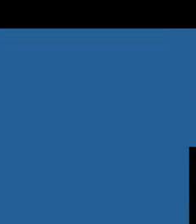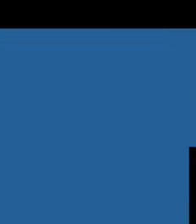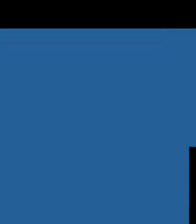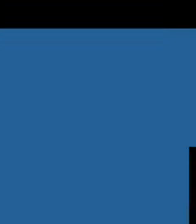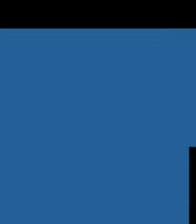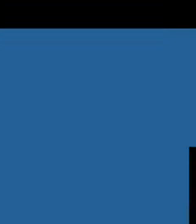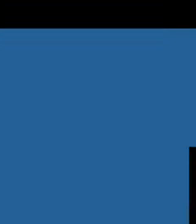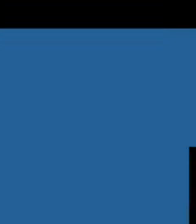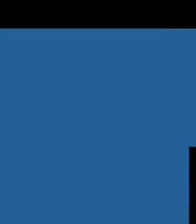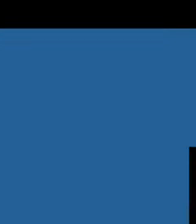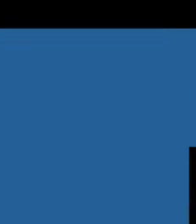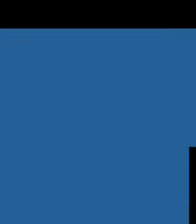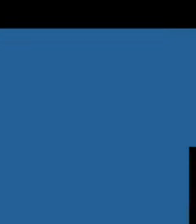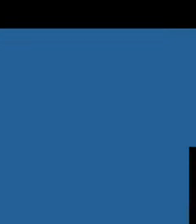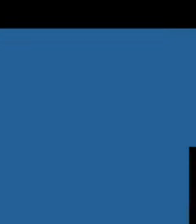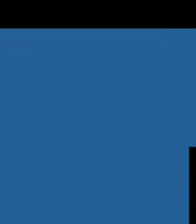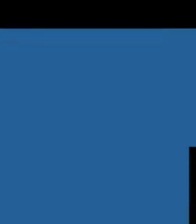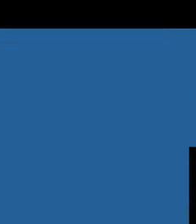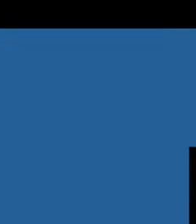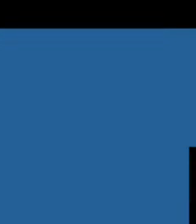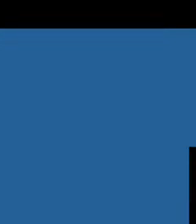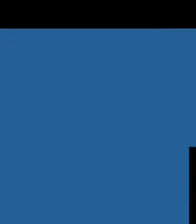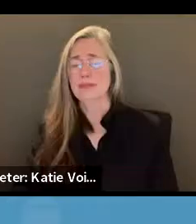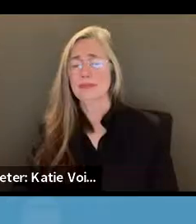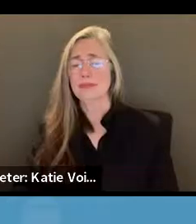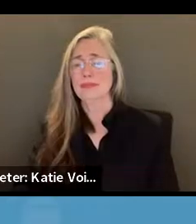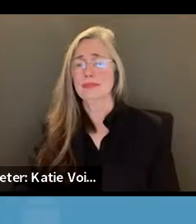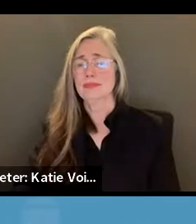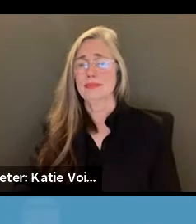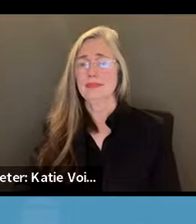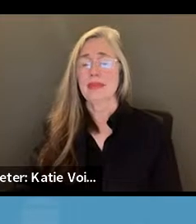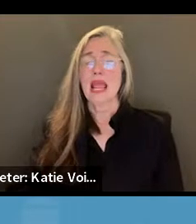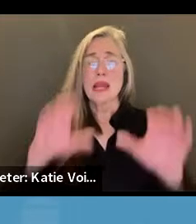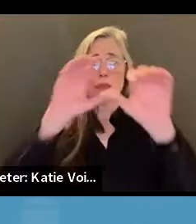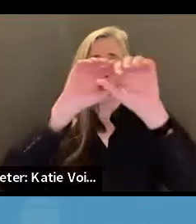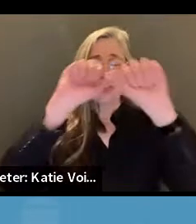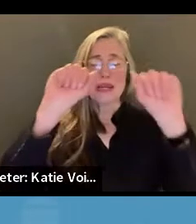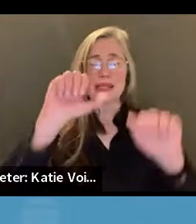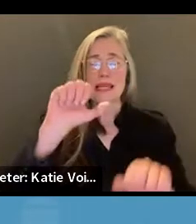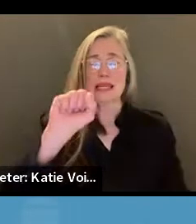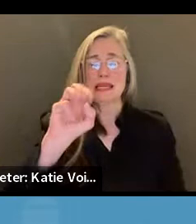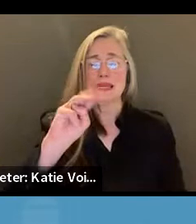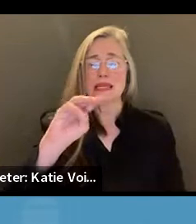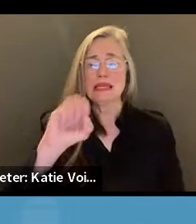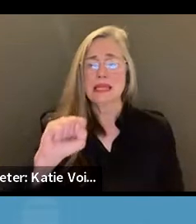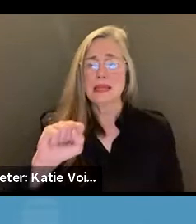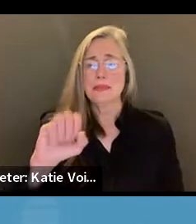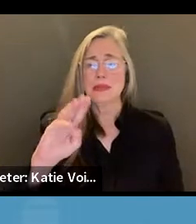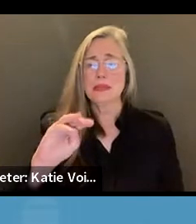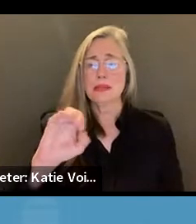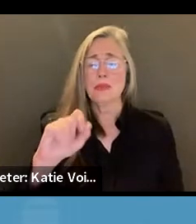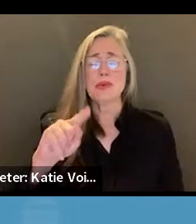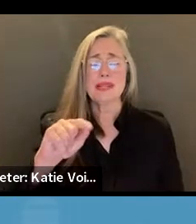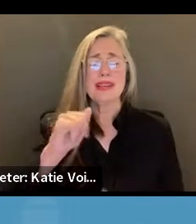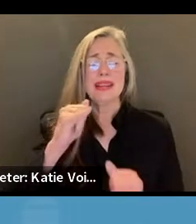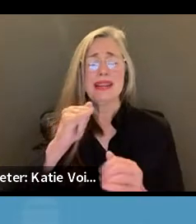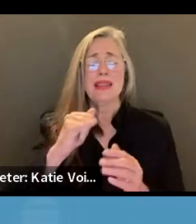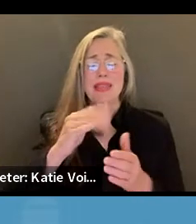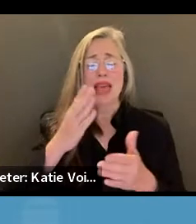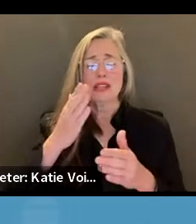Thank you. And President Sims-Moten, that concludes public comment on this item. Okay, thank